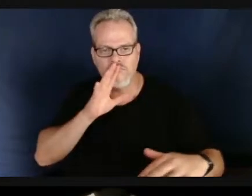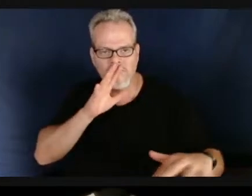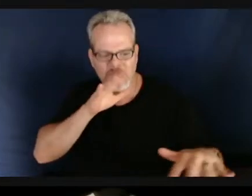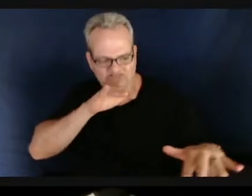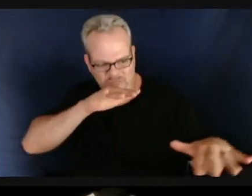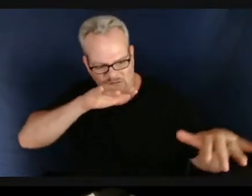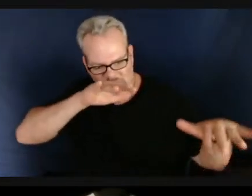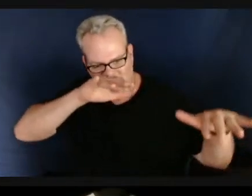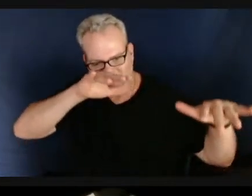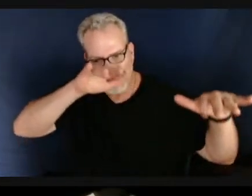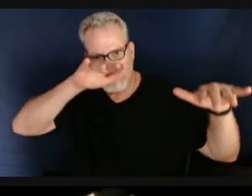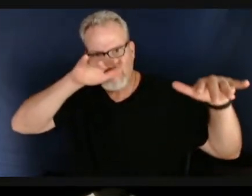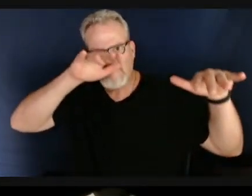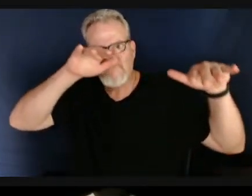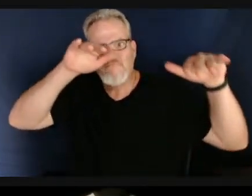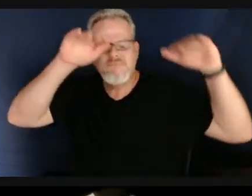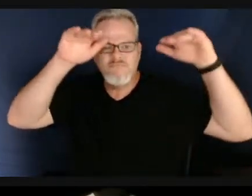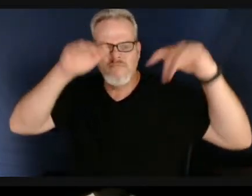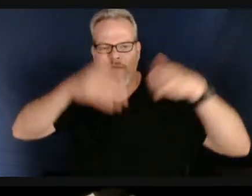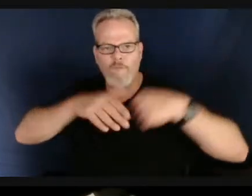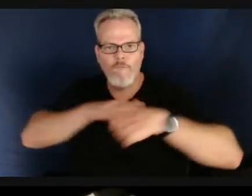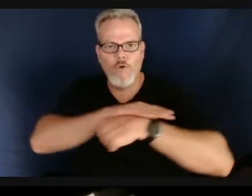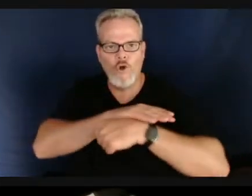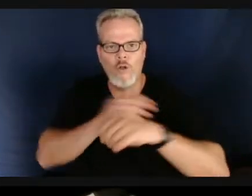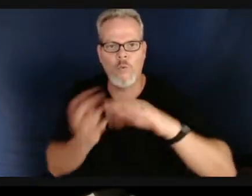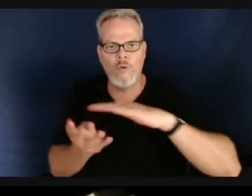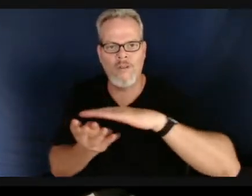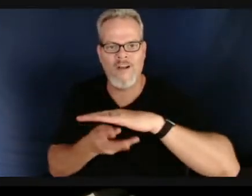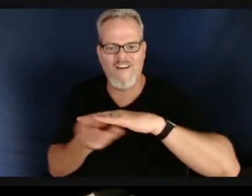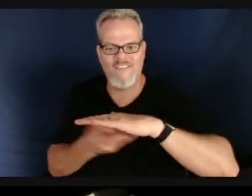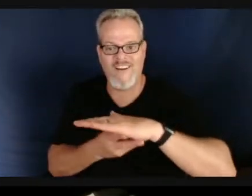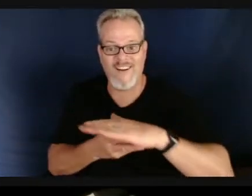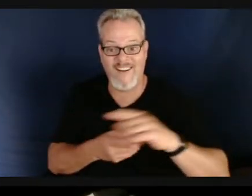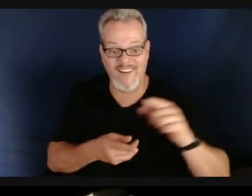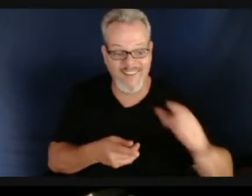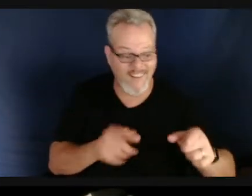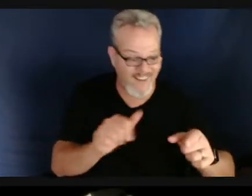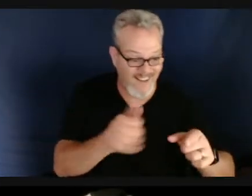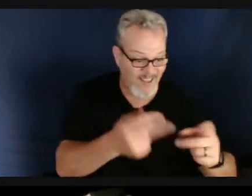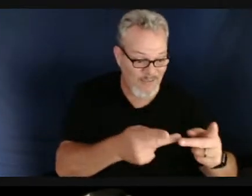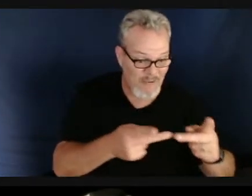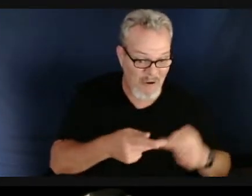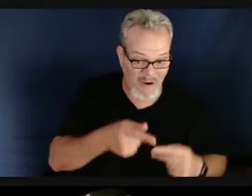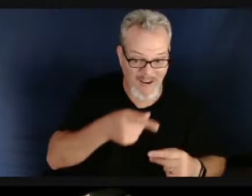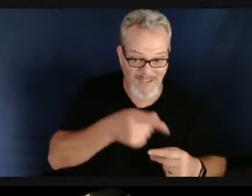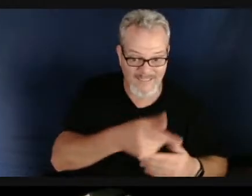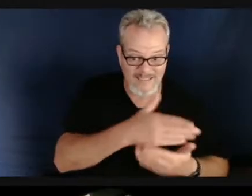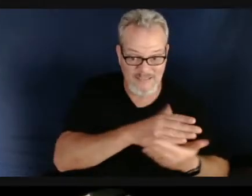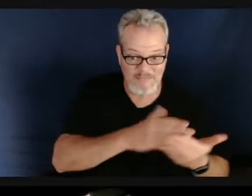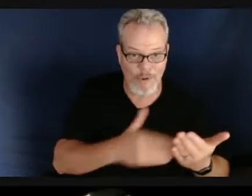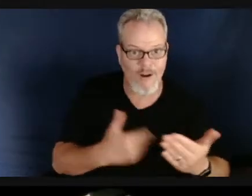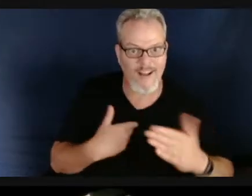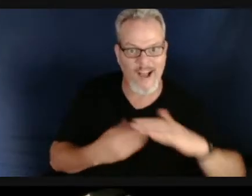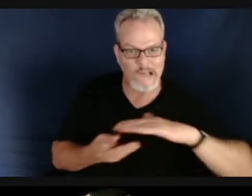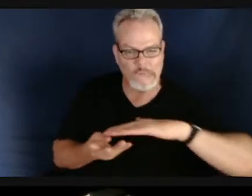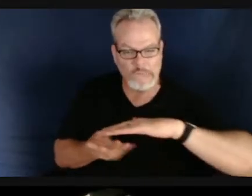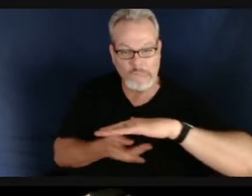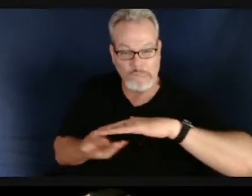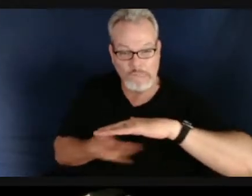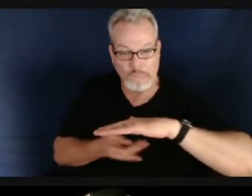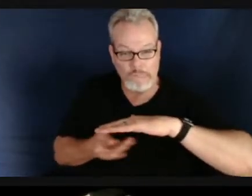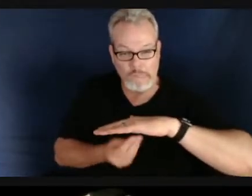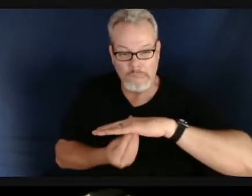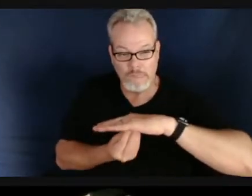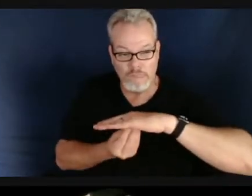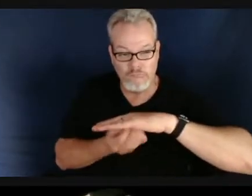parts of it, like right in here, this piece of the cone, is actually had this lava inject underneath it, and it's being lifted